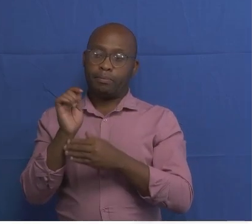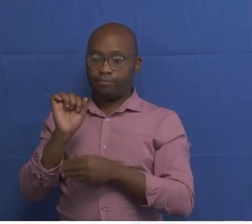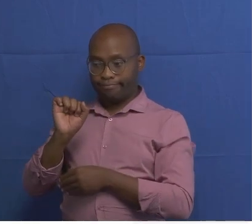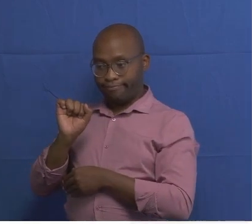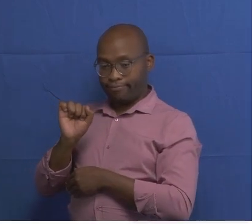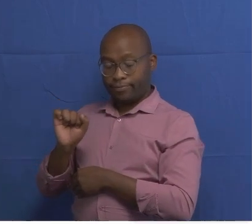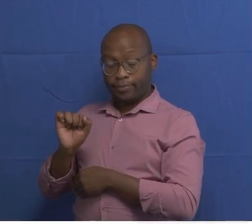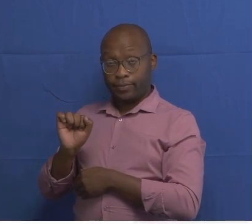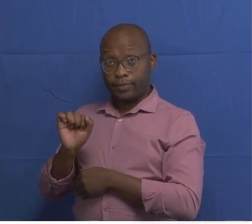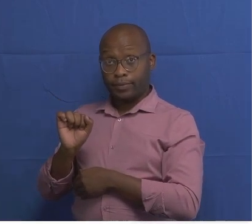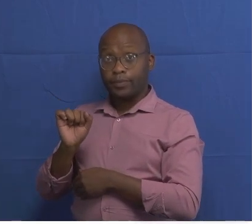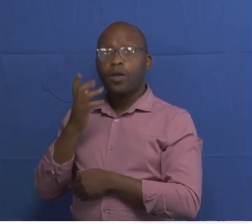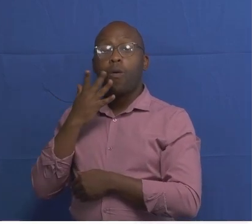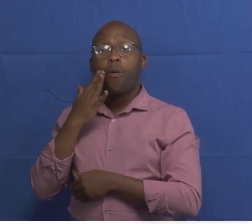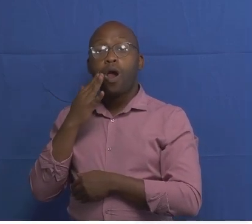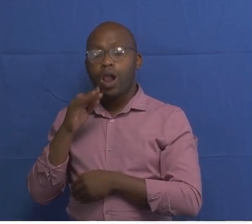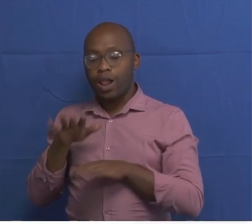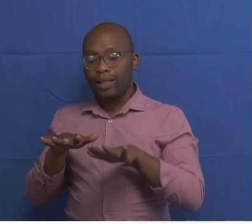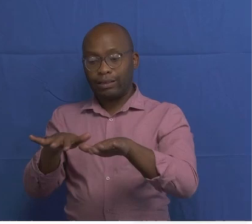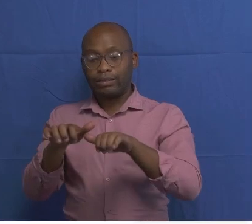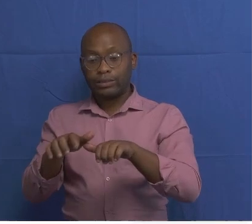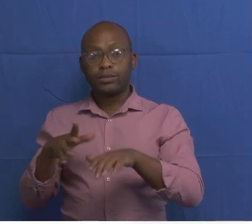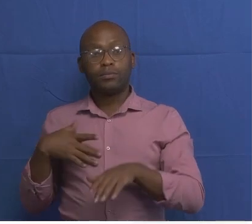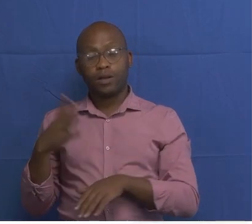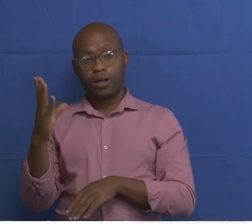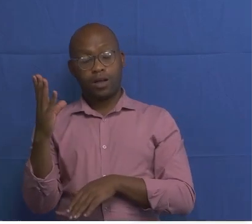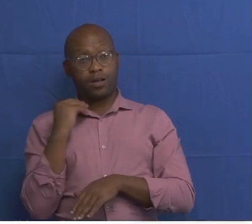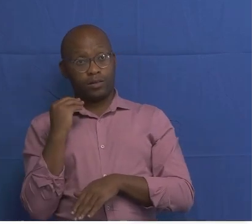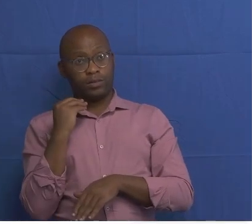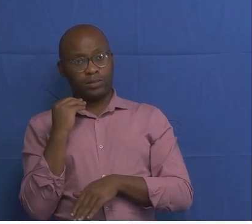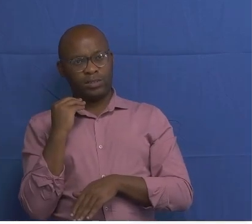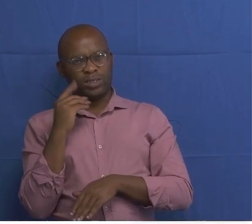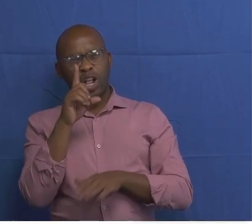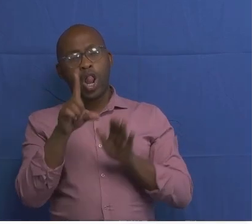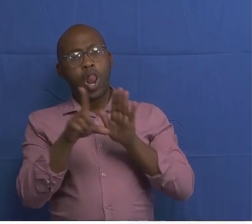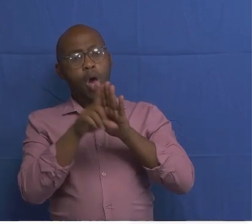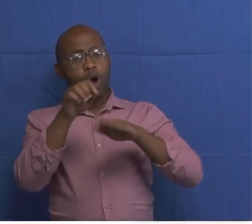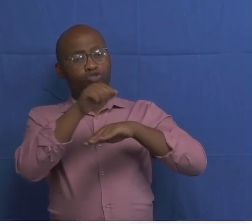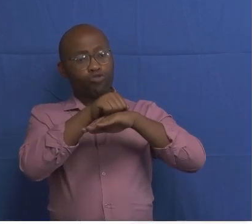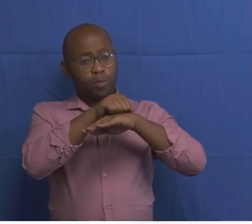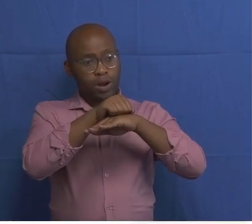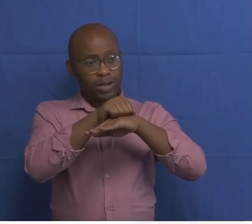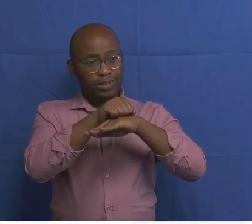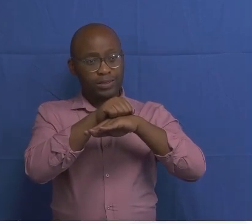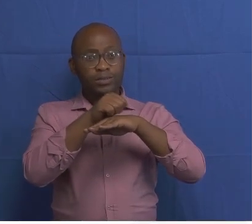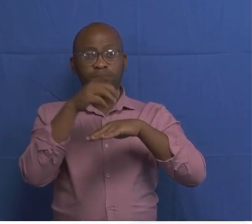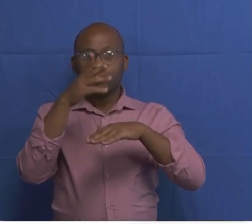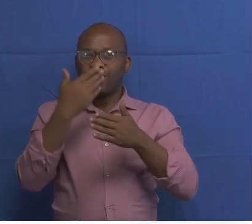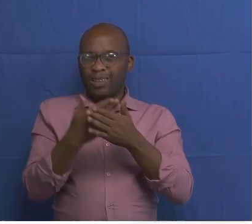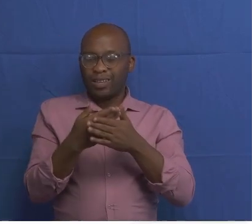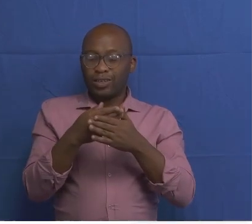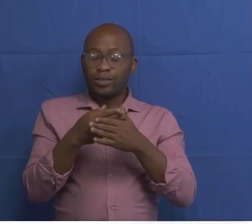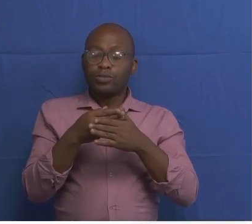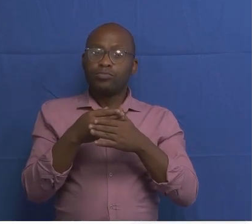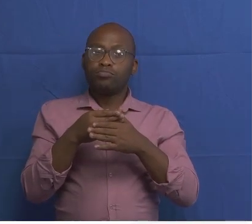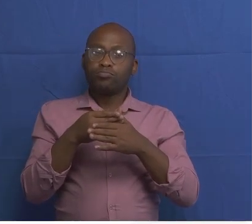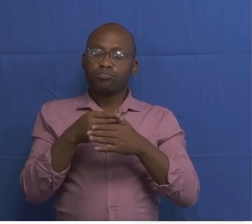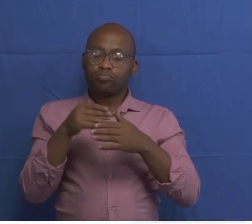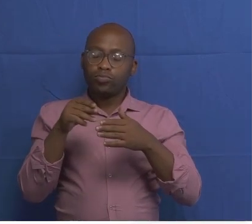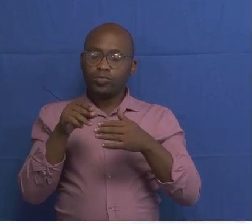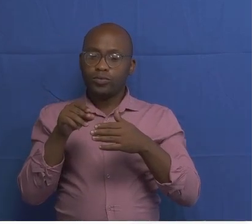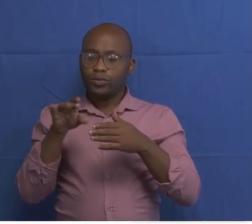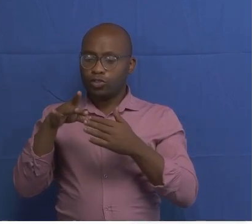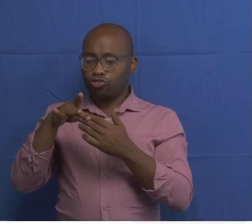that now in an exam, when they ask the law of dominance, you can either write the first part, that when two homozygous organisms